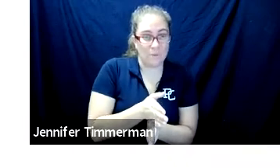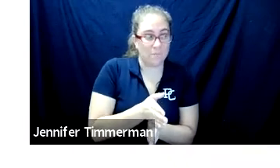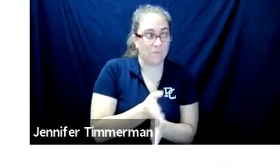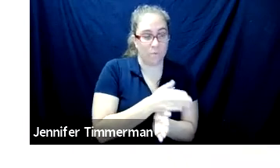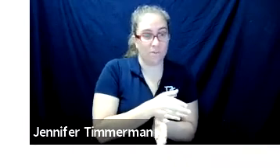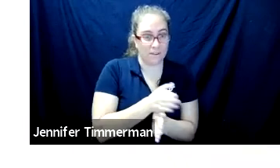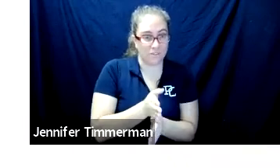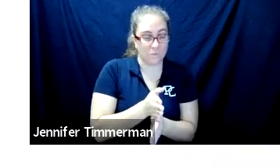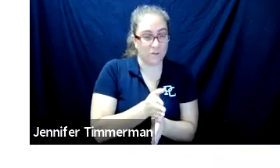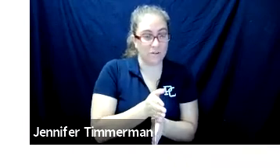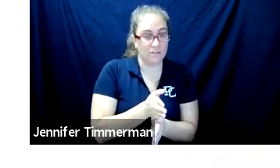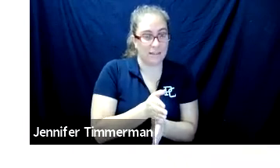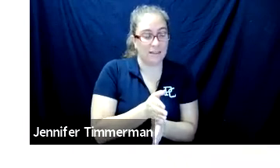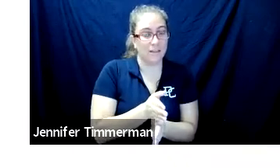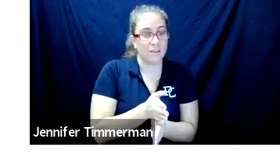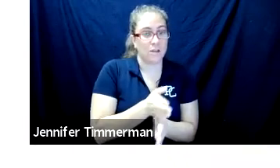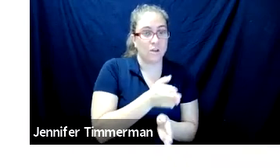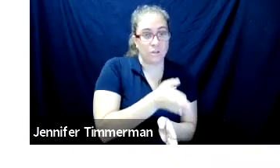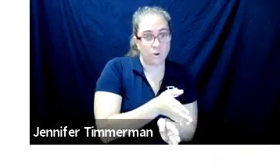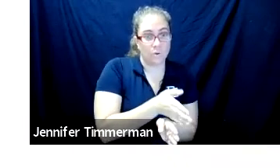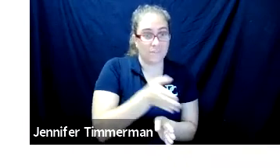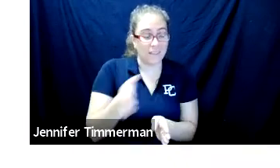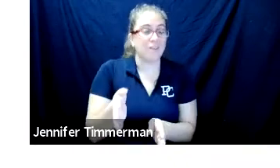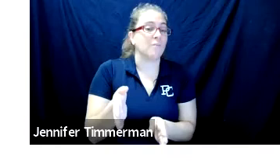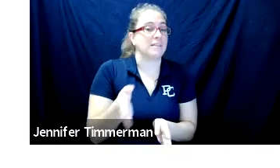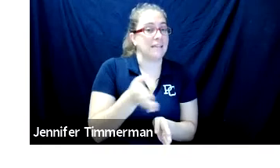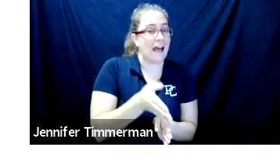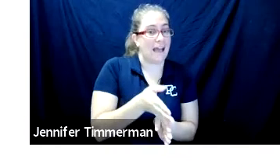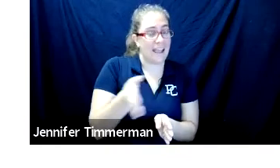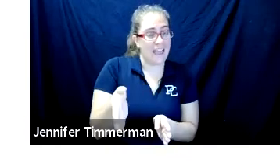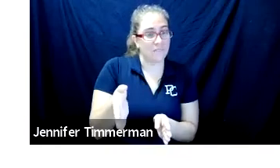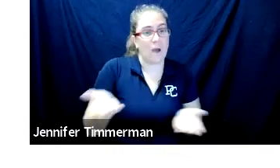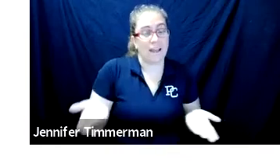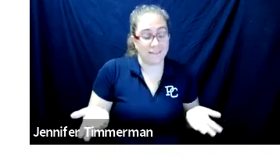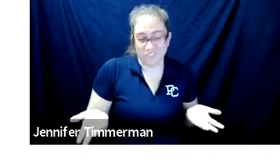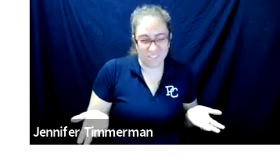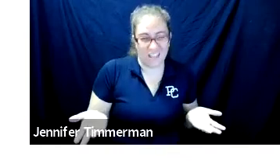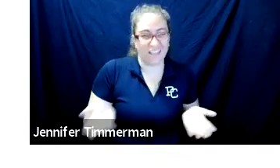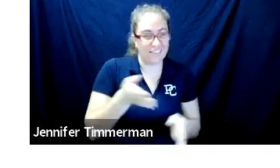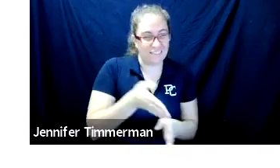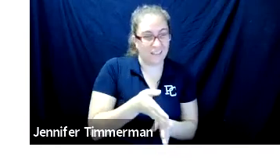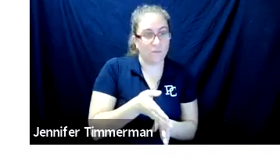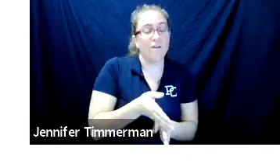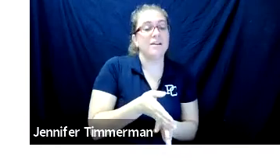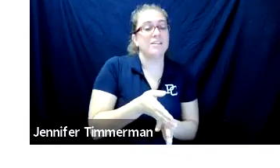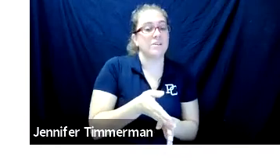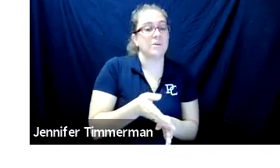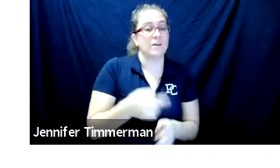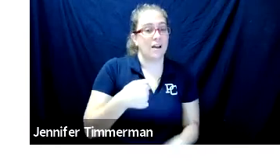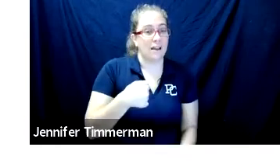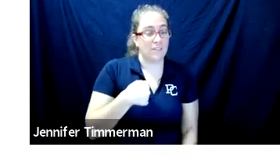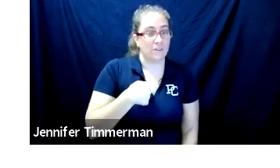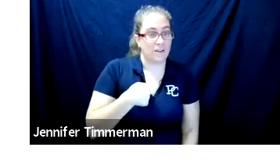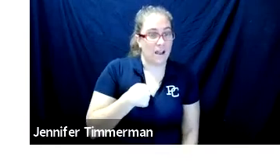up before the next word. Like yo tengo means I have, but I can just say tengo.